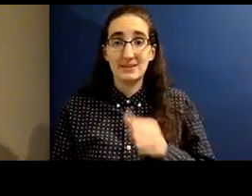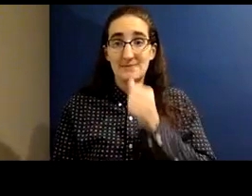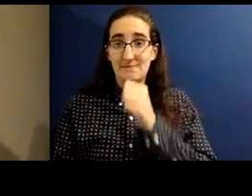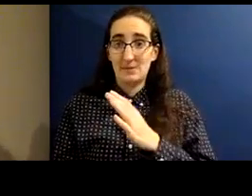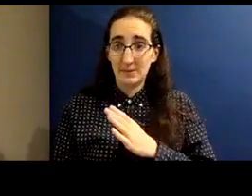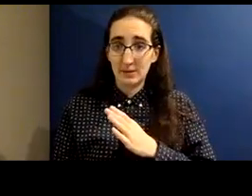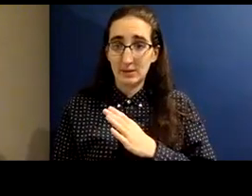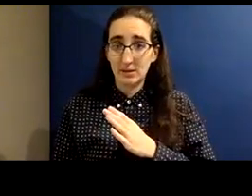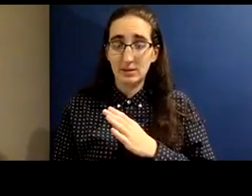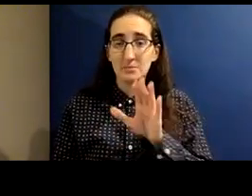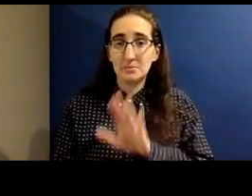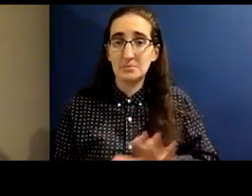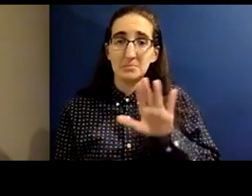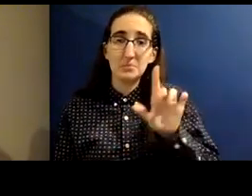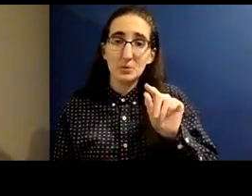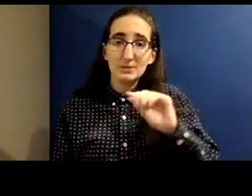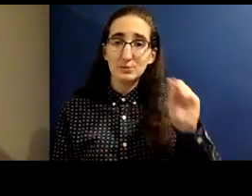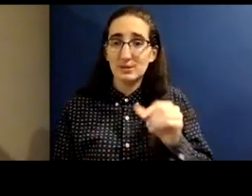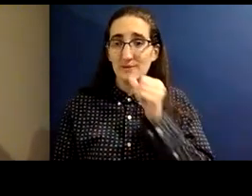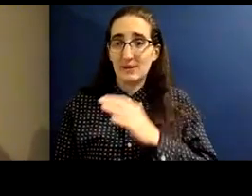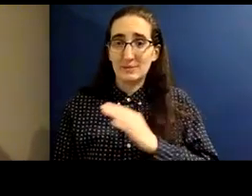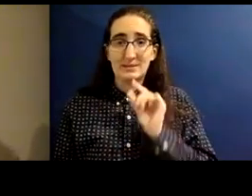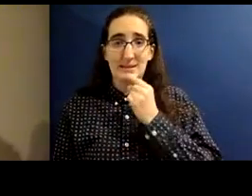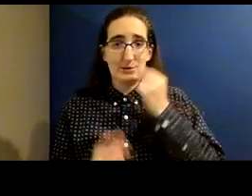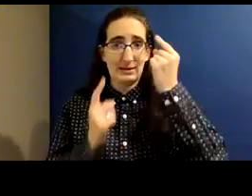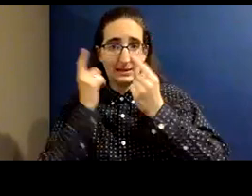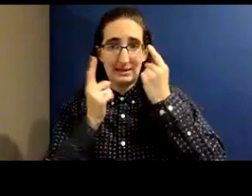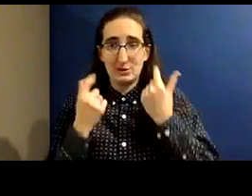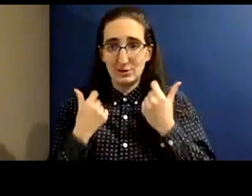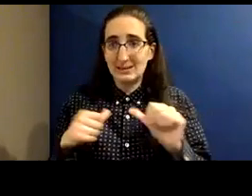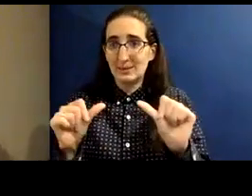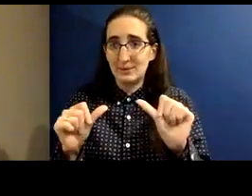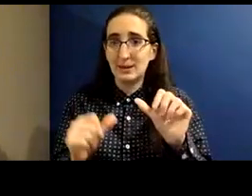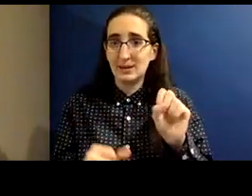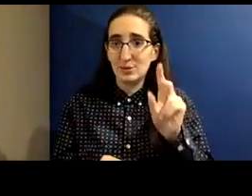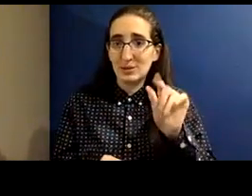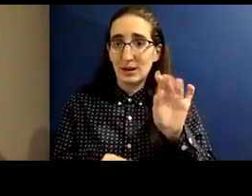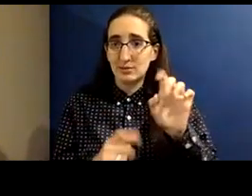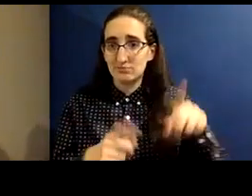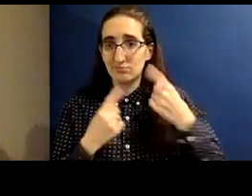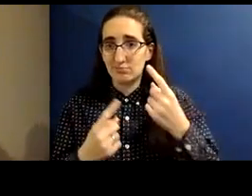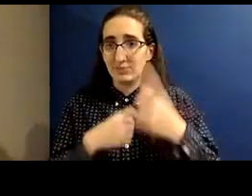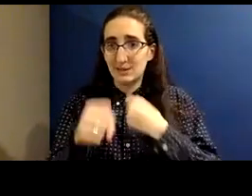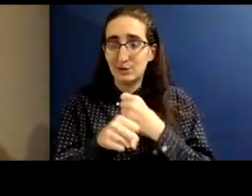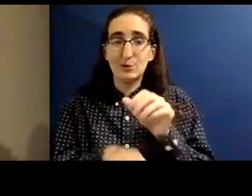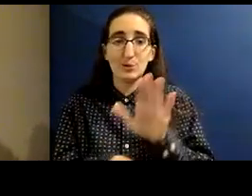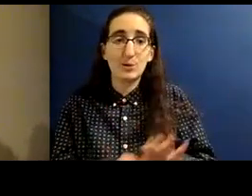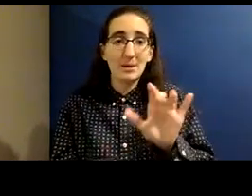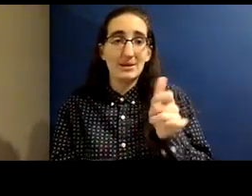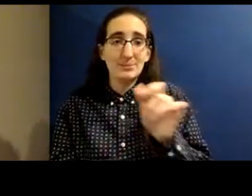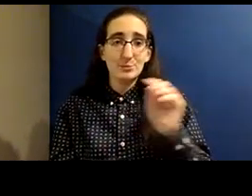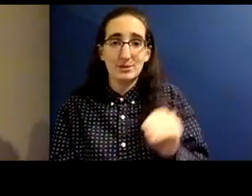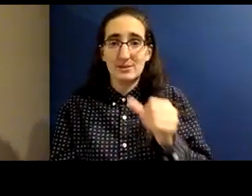females, about 20% of females seriously considered attempting suicide this past year. About 10%